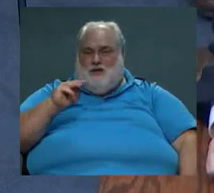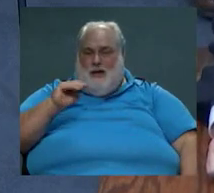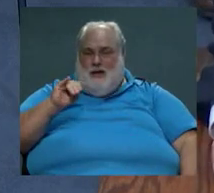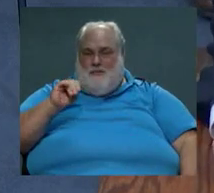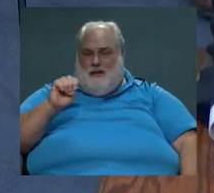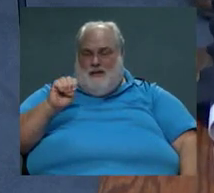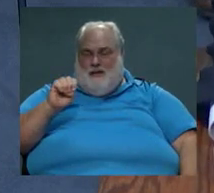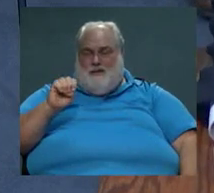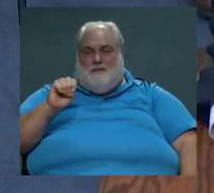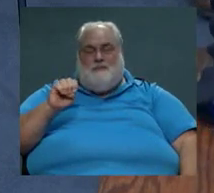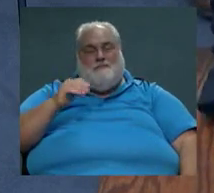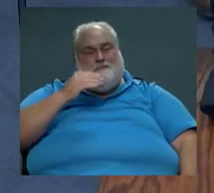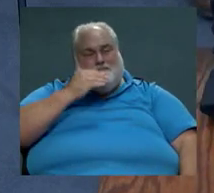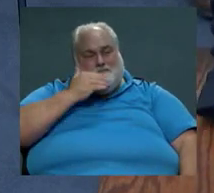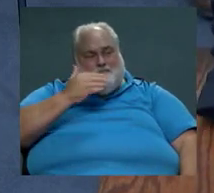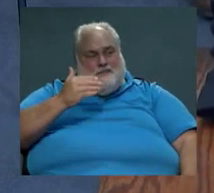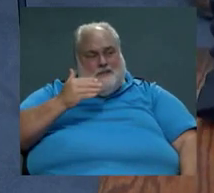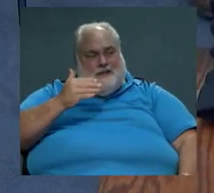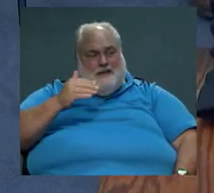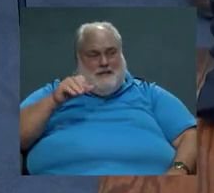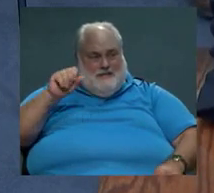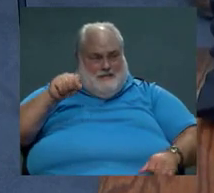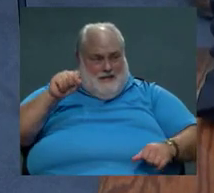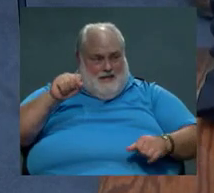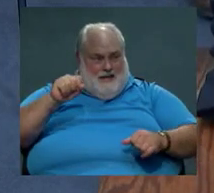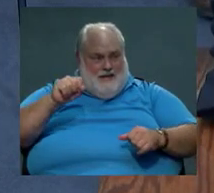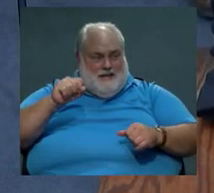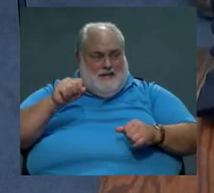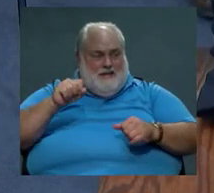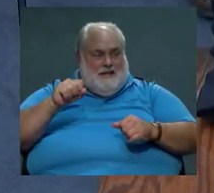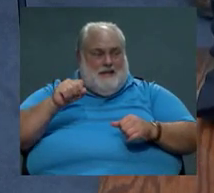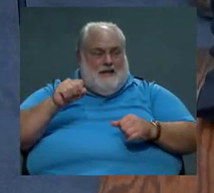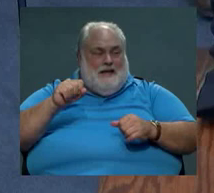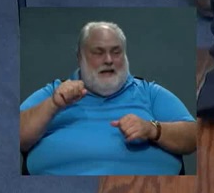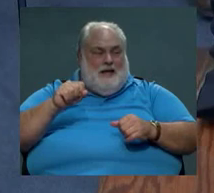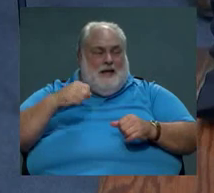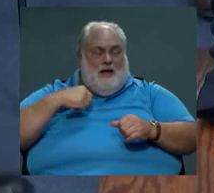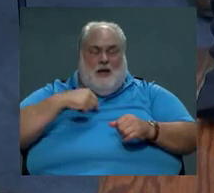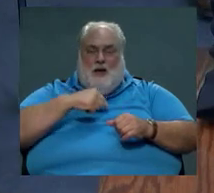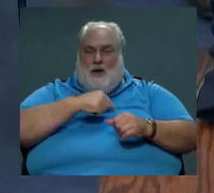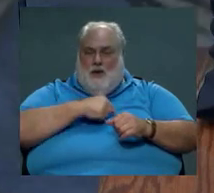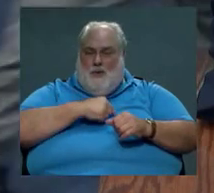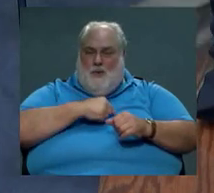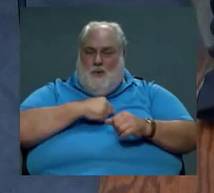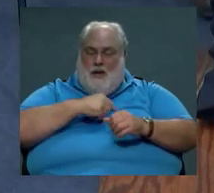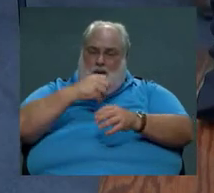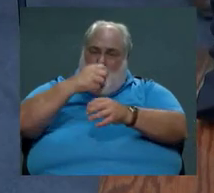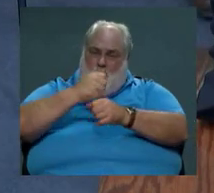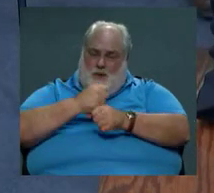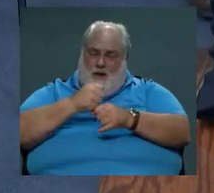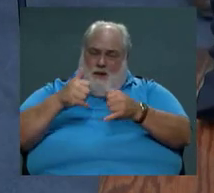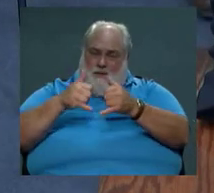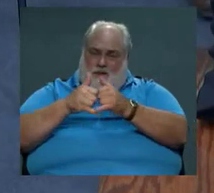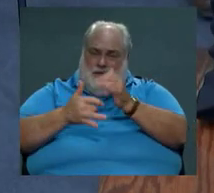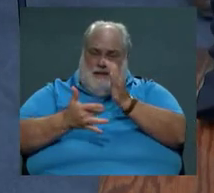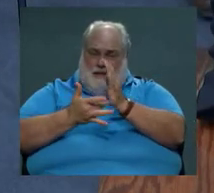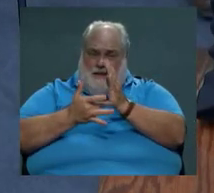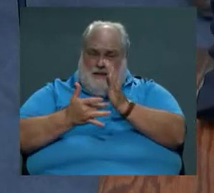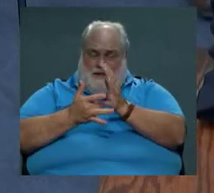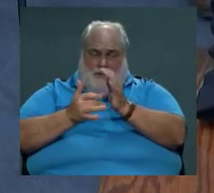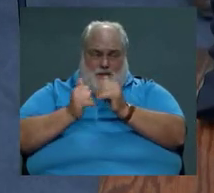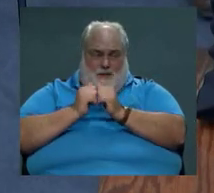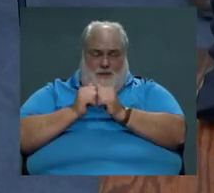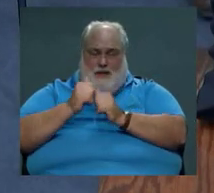you very much. This is something was turned in that we want to do with our technology as far as